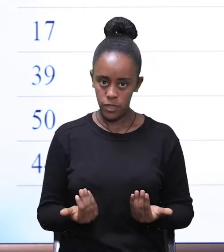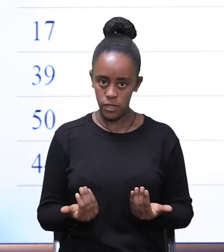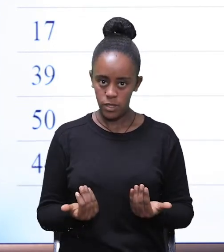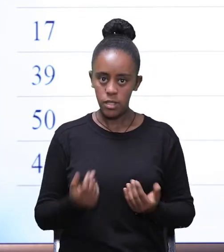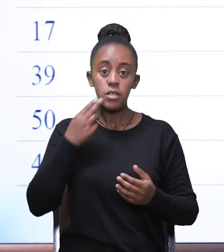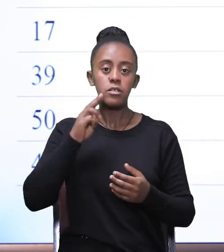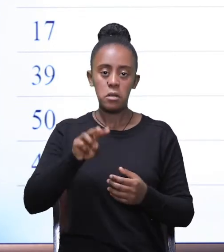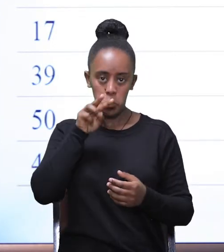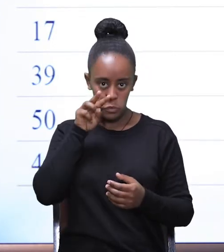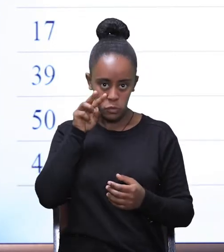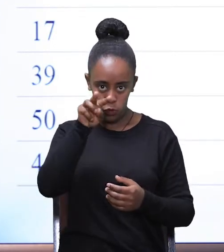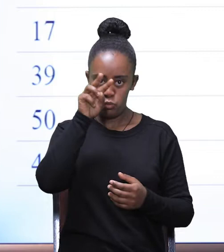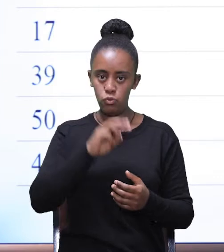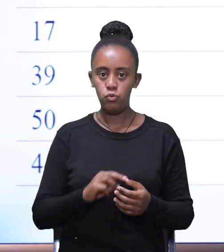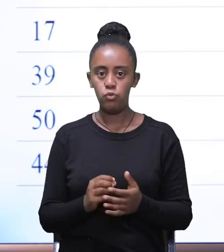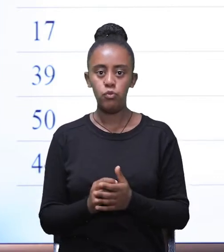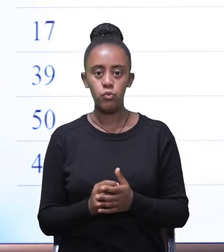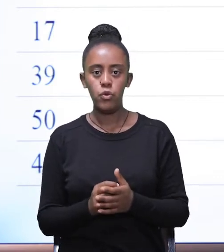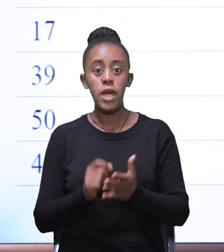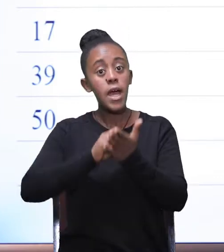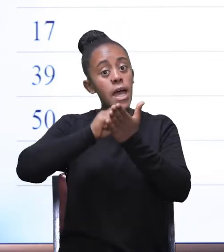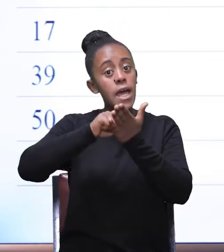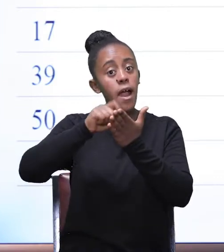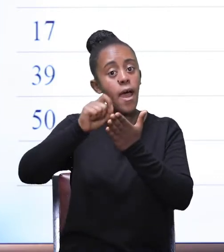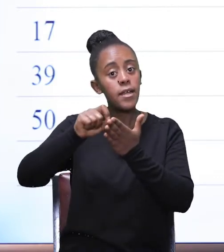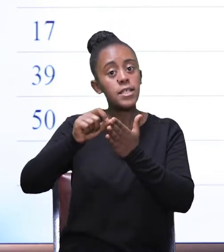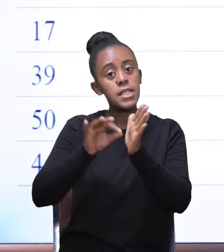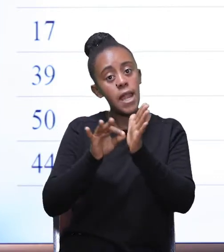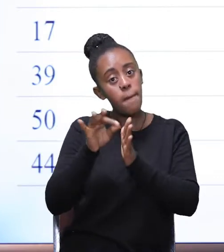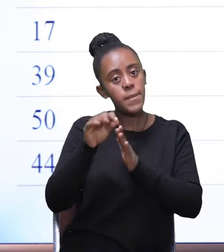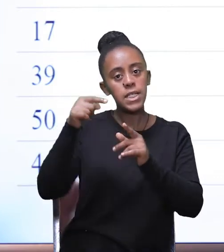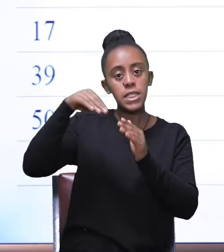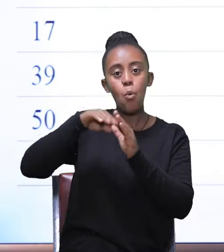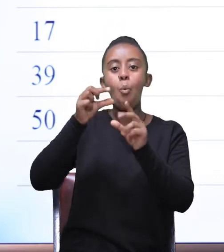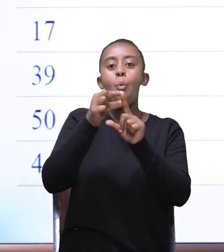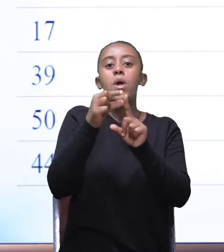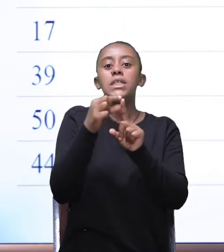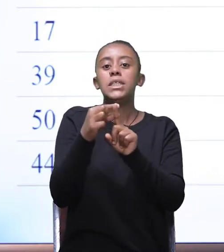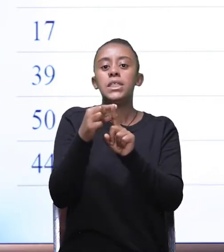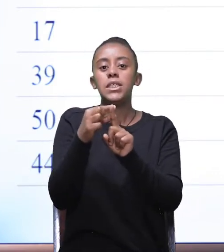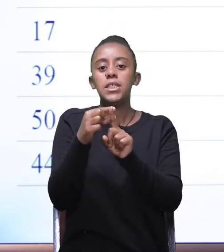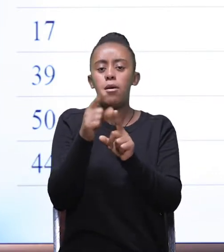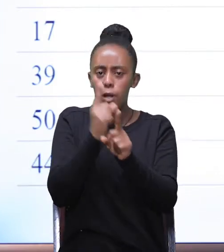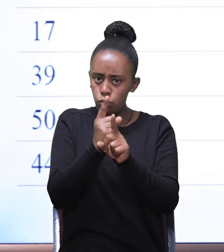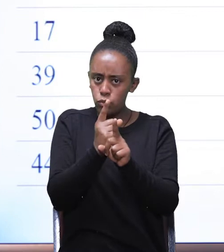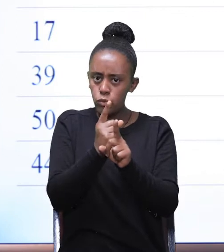at the instruction, it says. Write the numbers in words. Make sure that